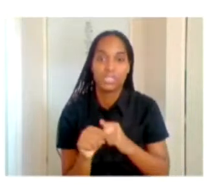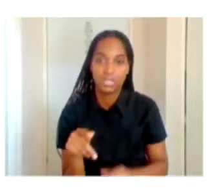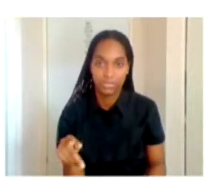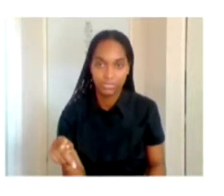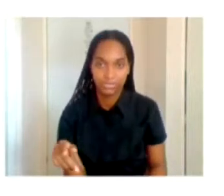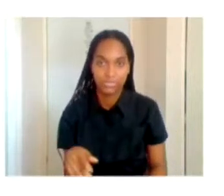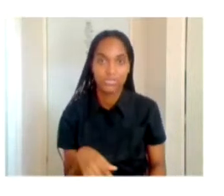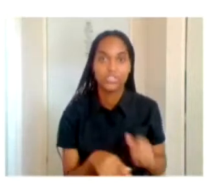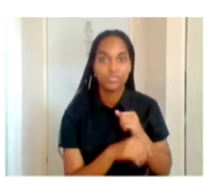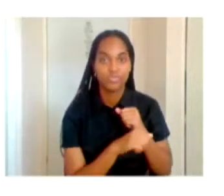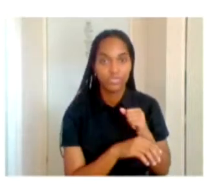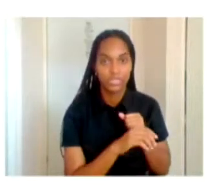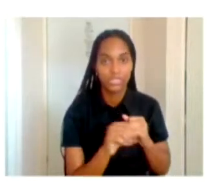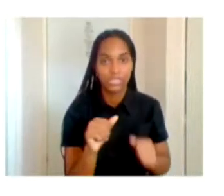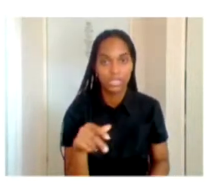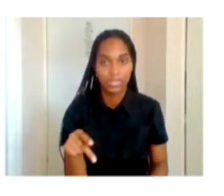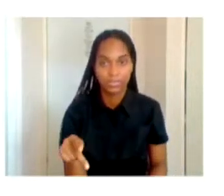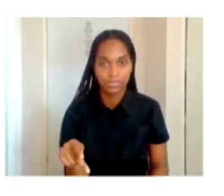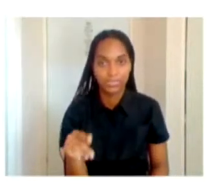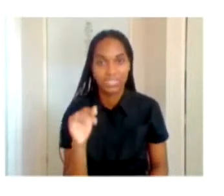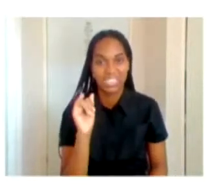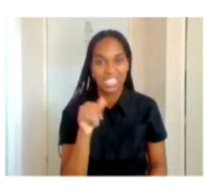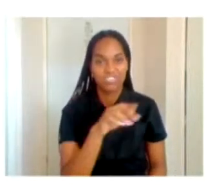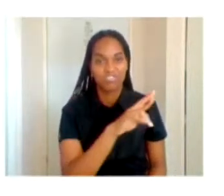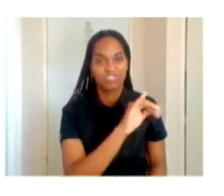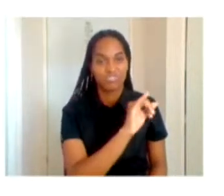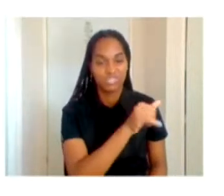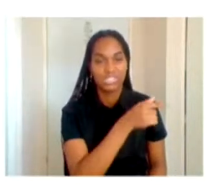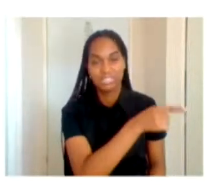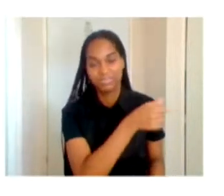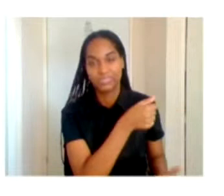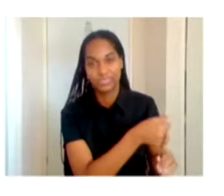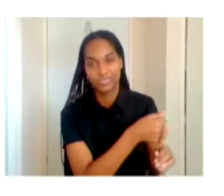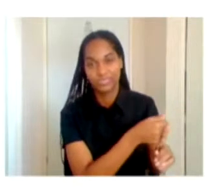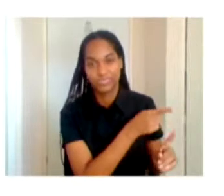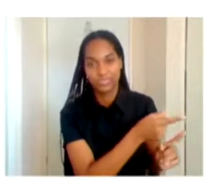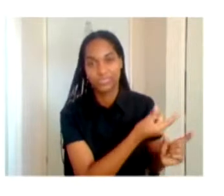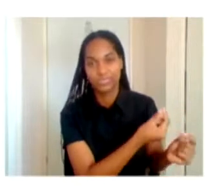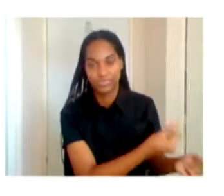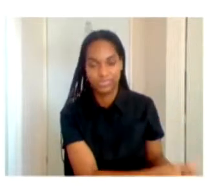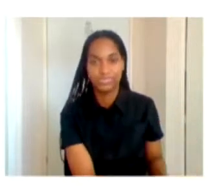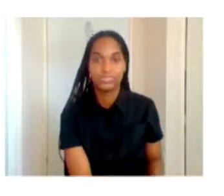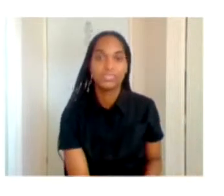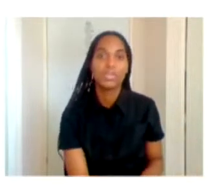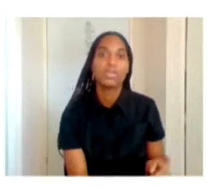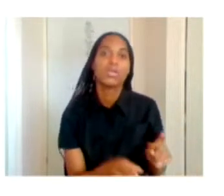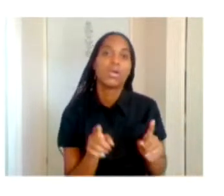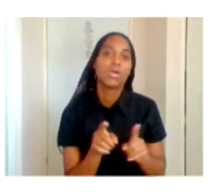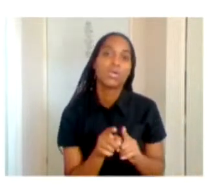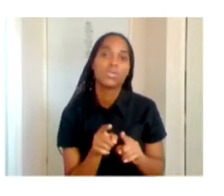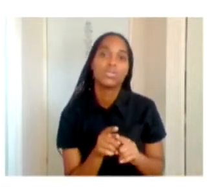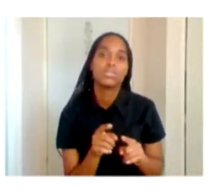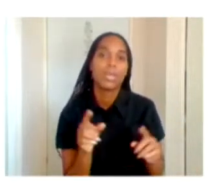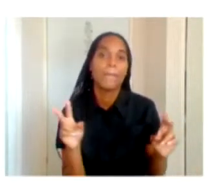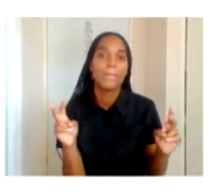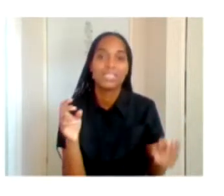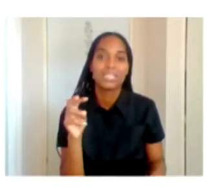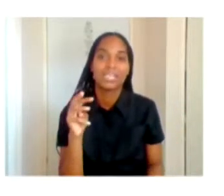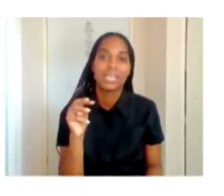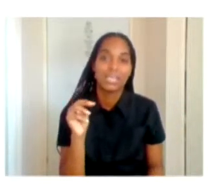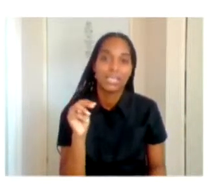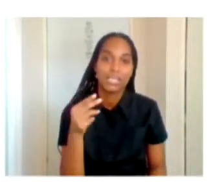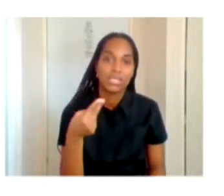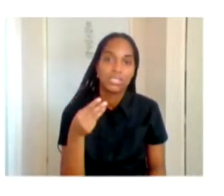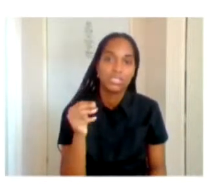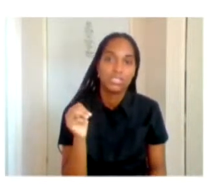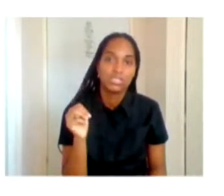broadcaster application. That's what Raj works on. There's a number of other people that work on that. It's basically HTML5, including JavaScript and